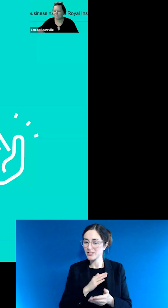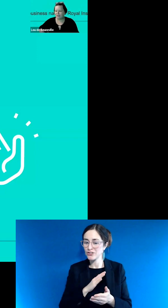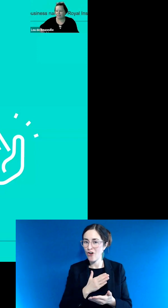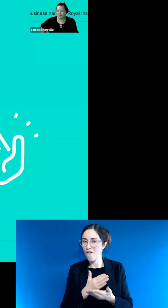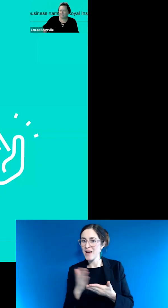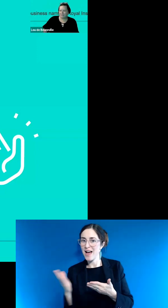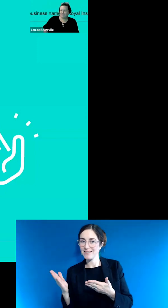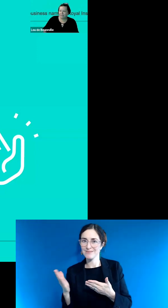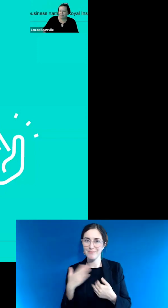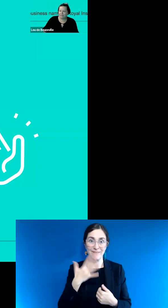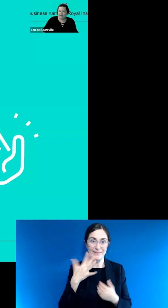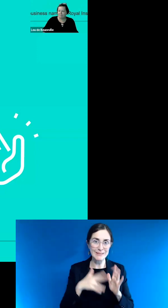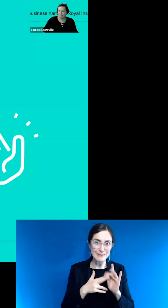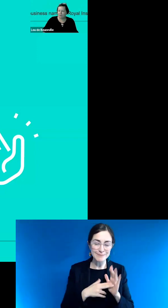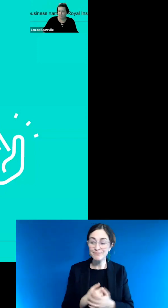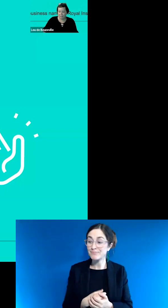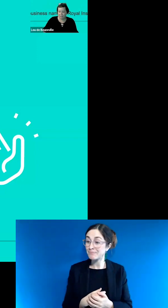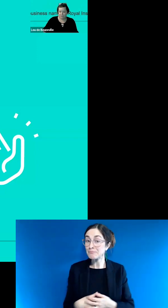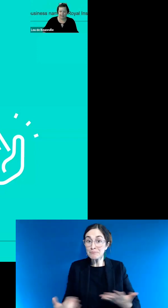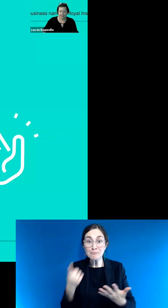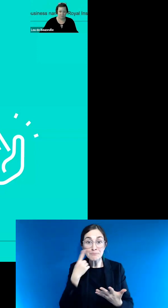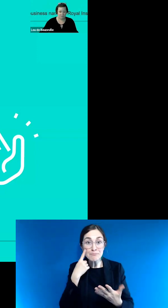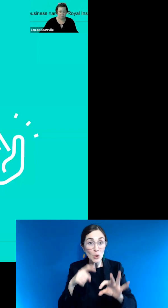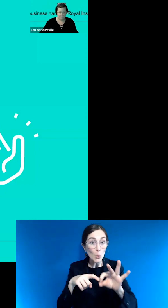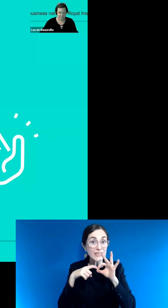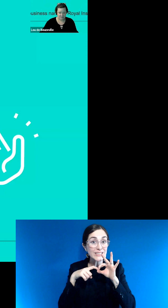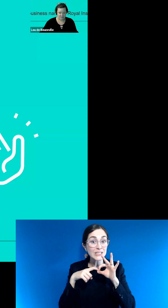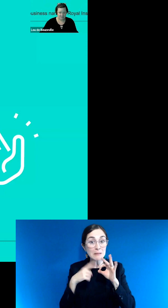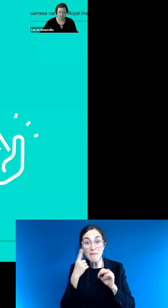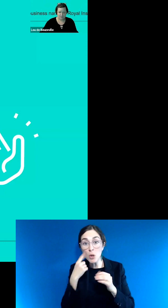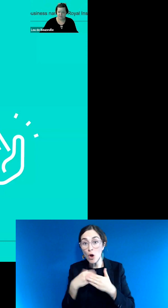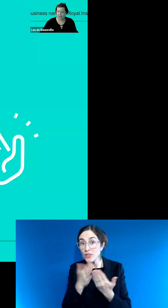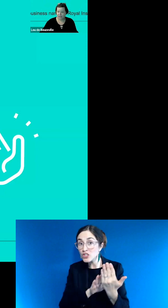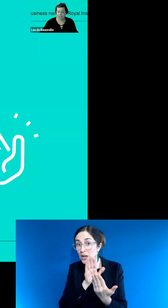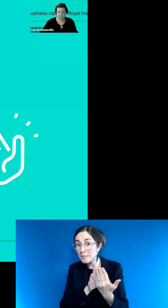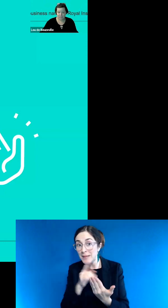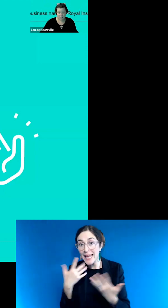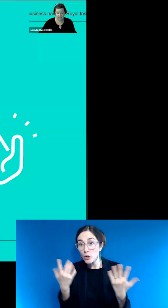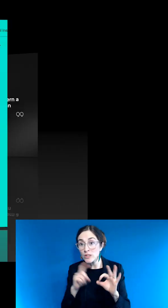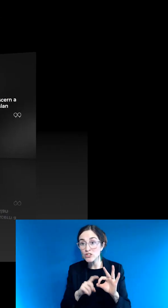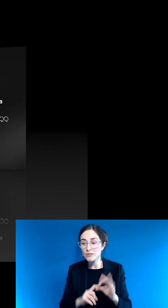minutes over my 50 minutes. Questions, how do we do these? I can look in the chat.